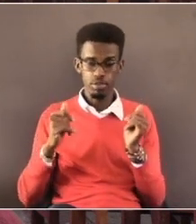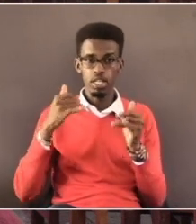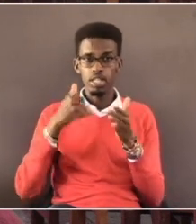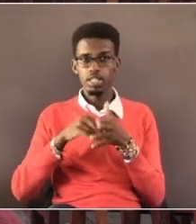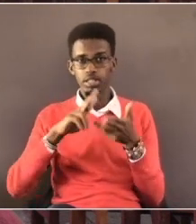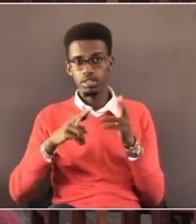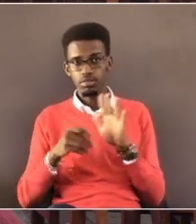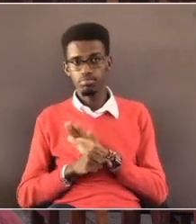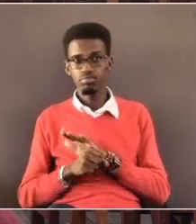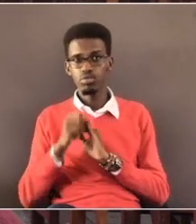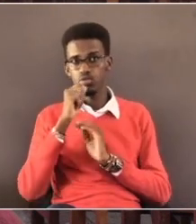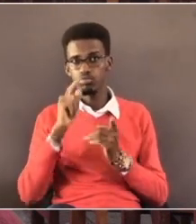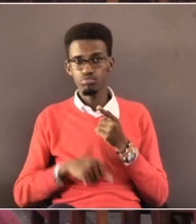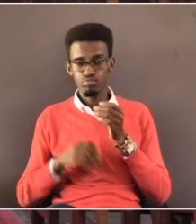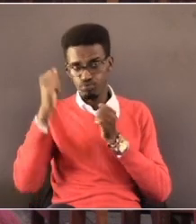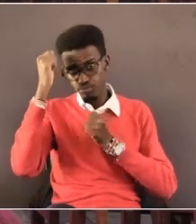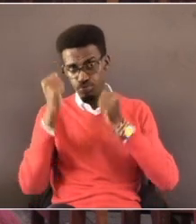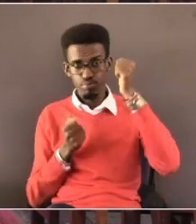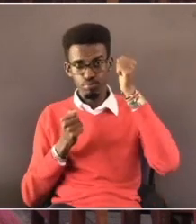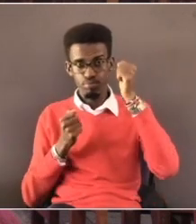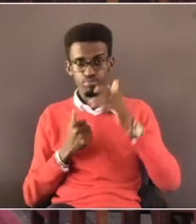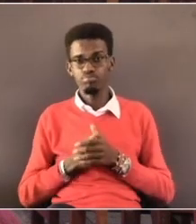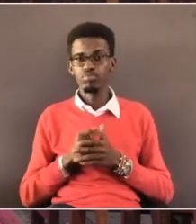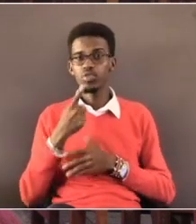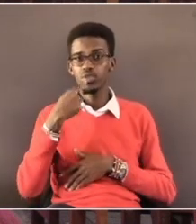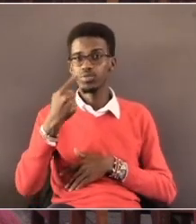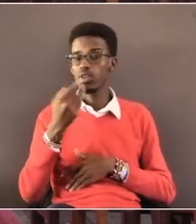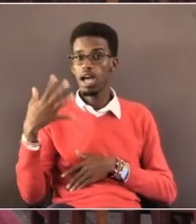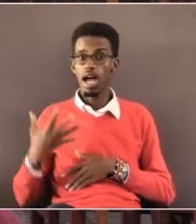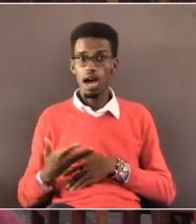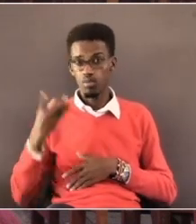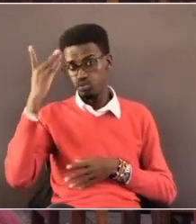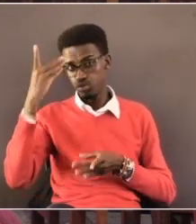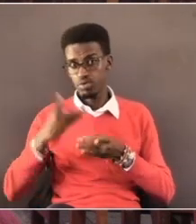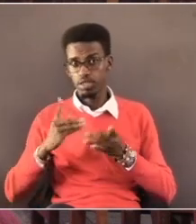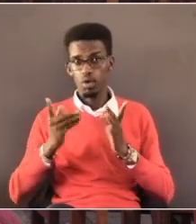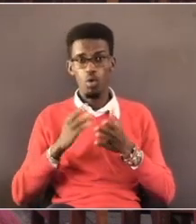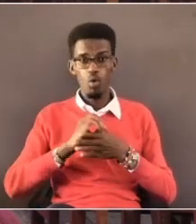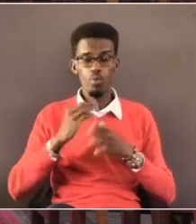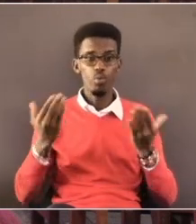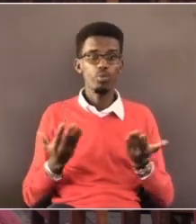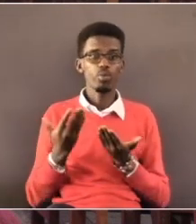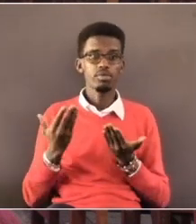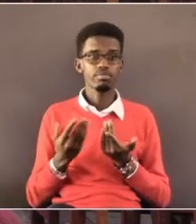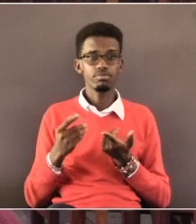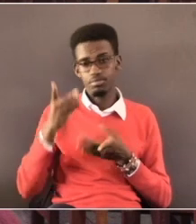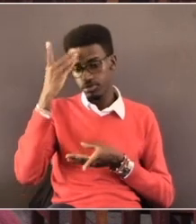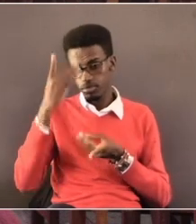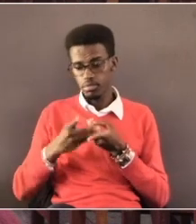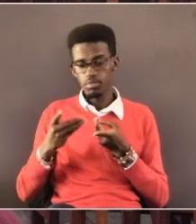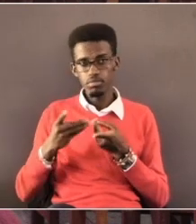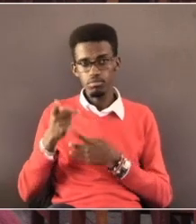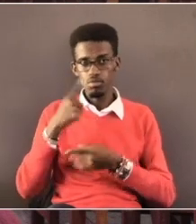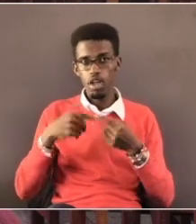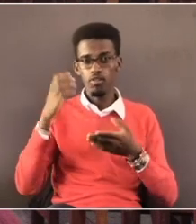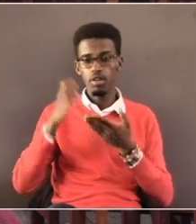relationship. It is not the military. So, how do you decide? When do you decide that the relationship has come to an end?